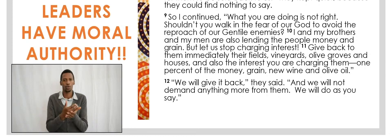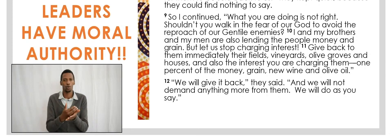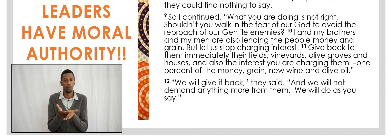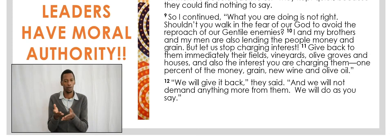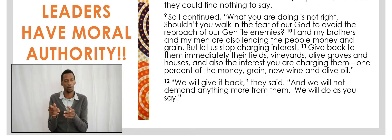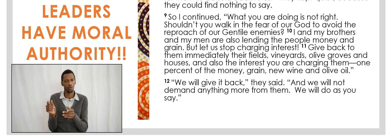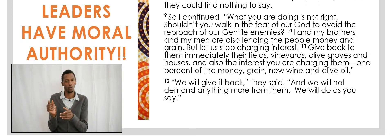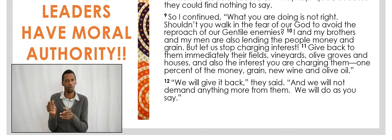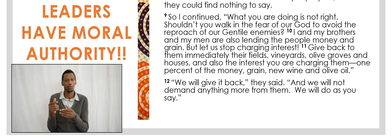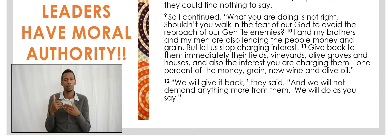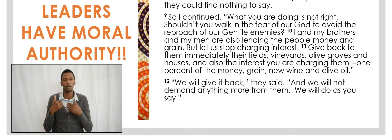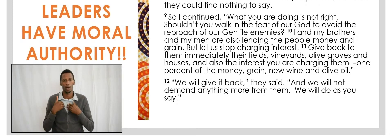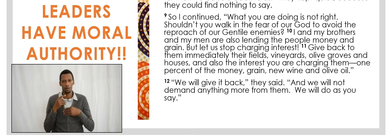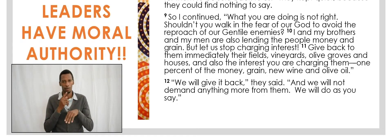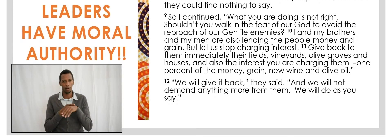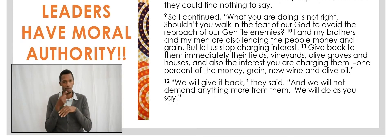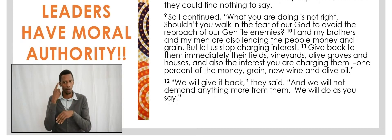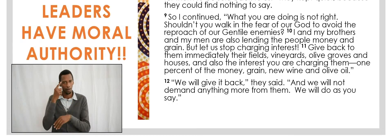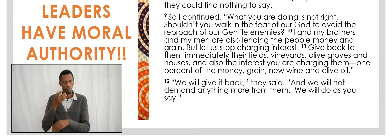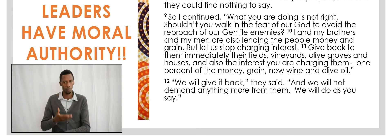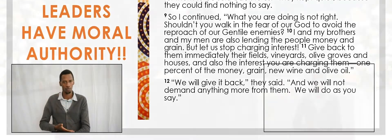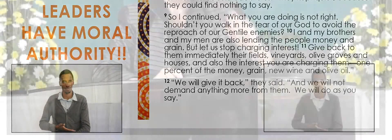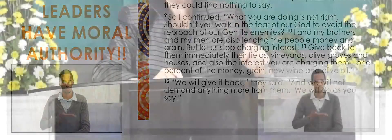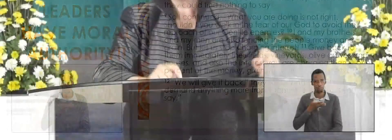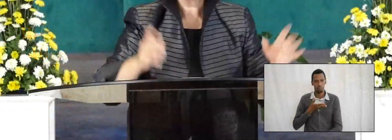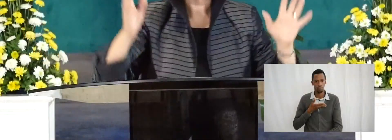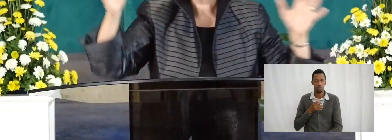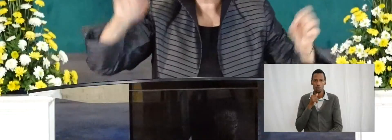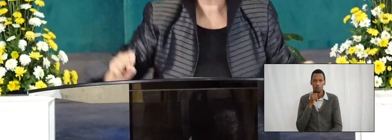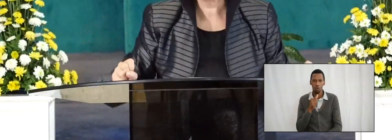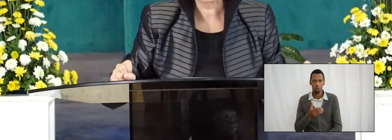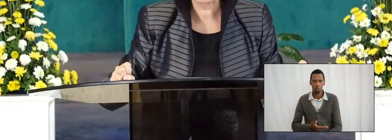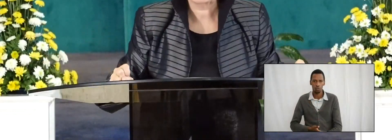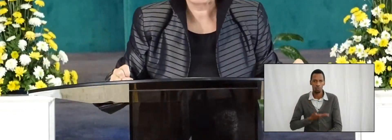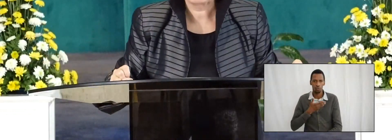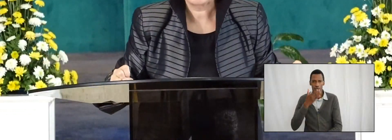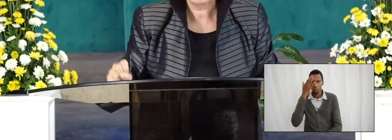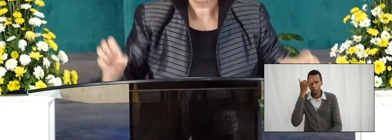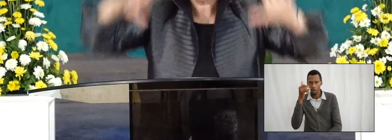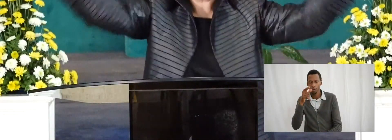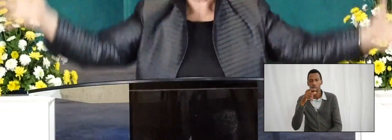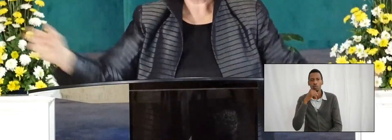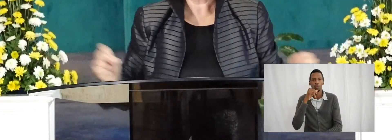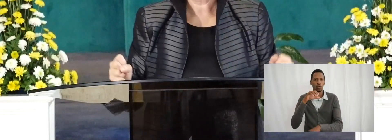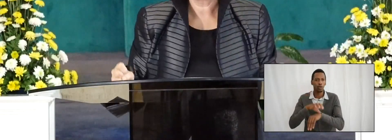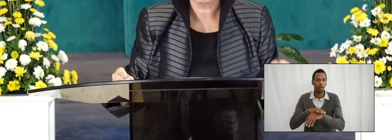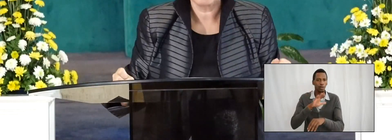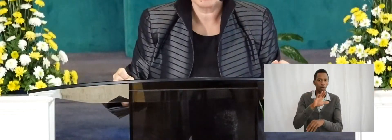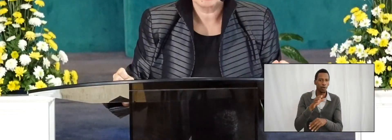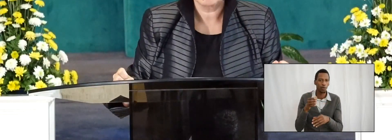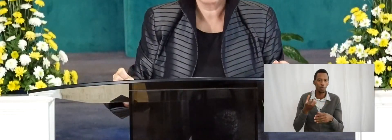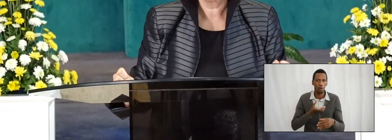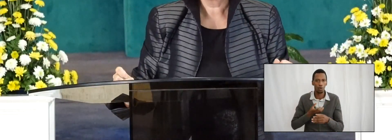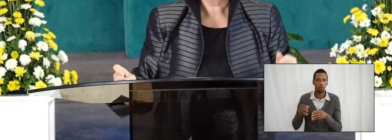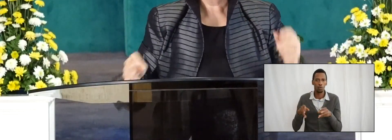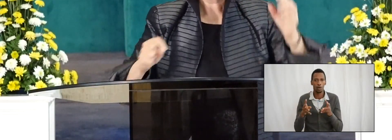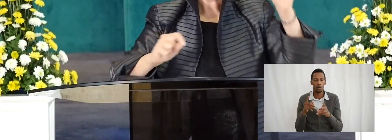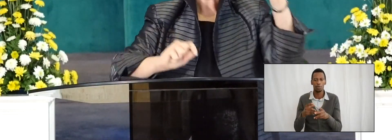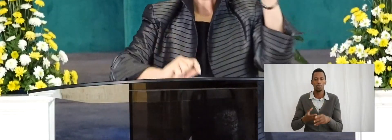time for anger. And it's not anger because you didn't get your own way and you are throwing a hissy